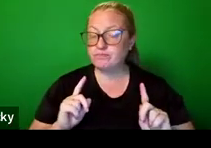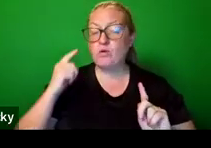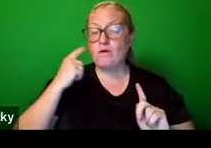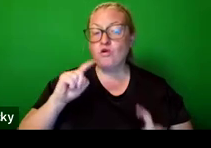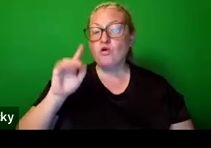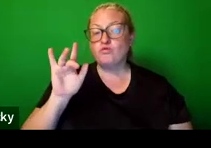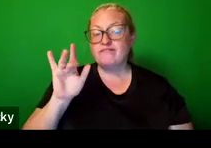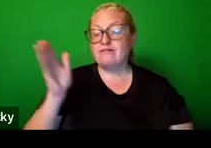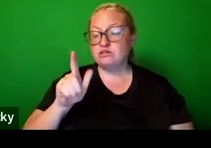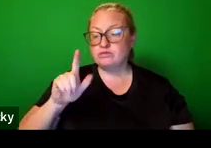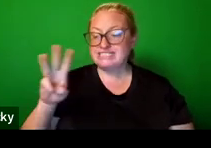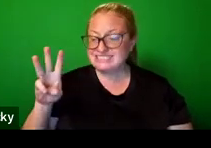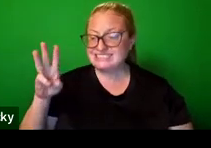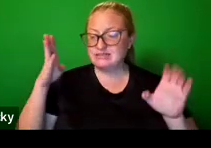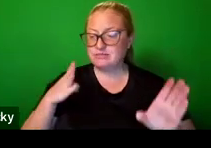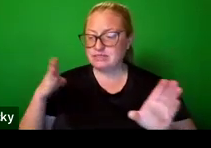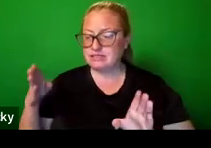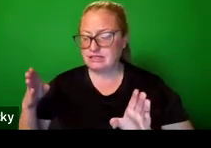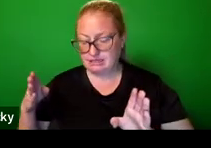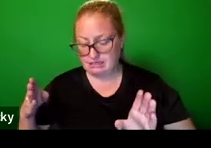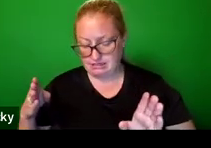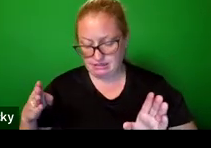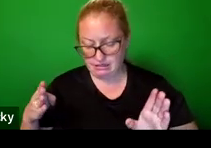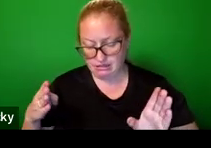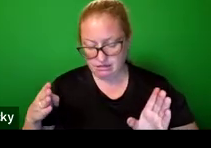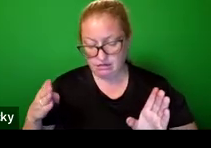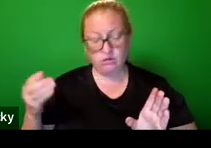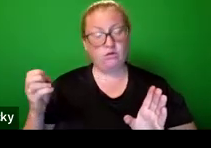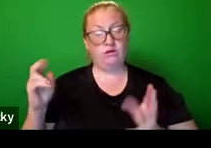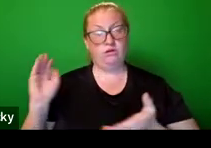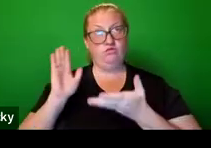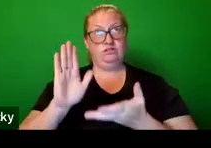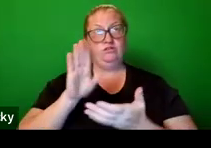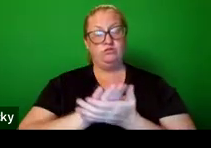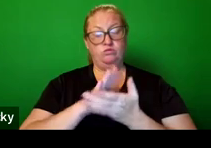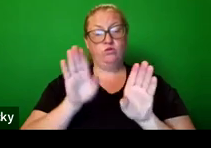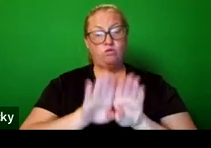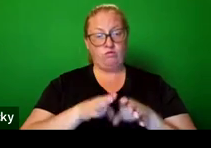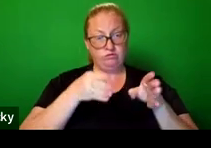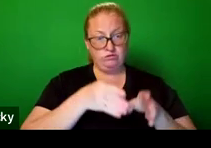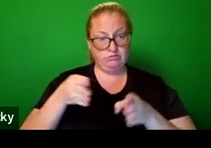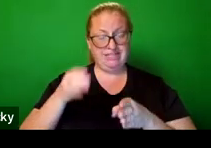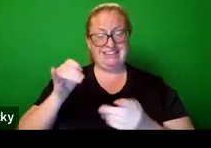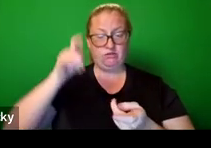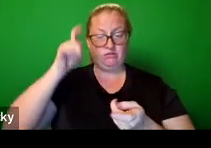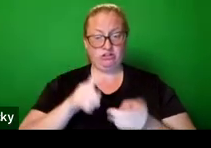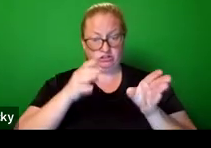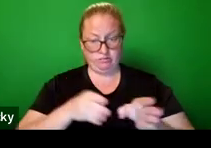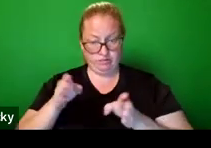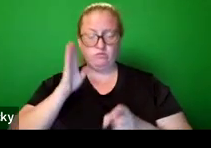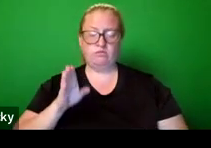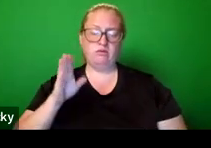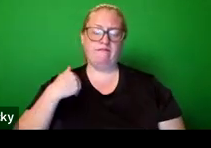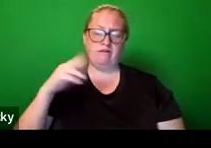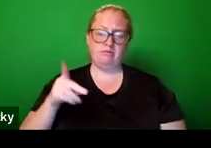the 25-26 plan, we will now, once we present our school closure plan, that reduction plan will be updated now to